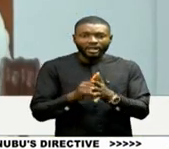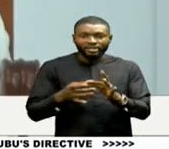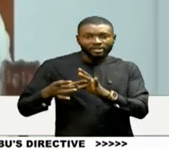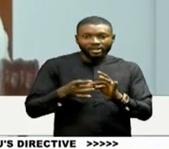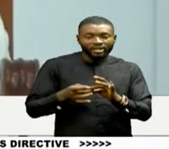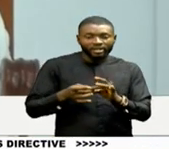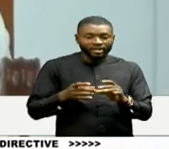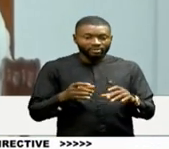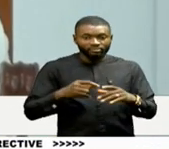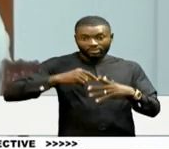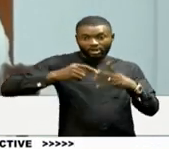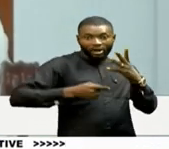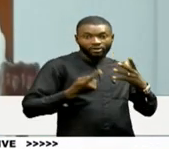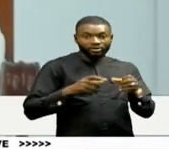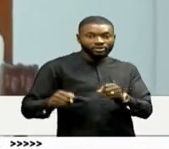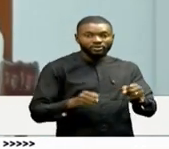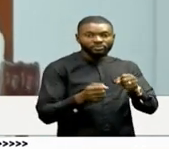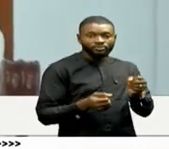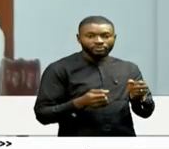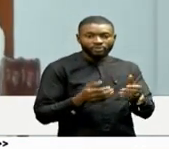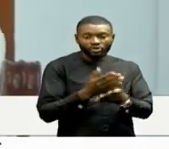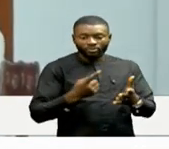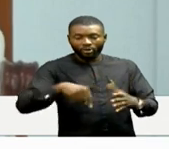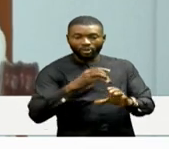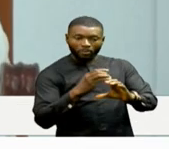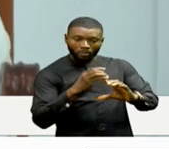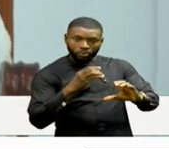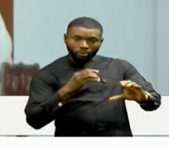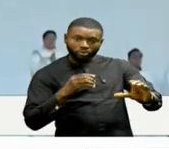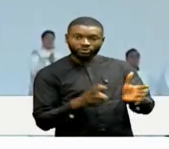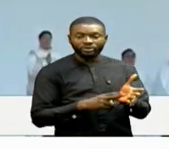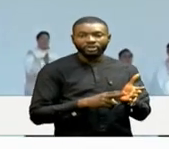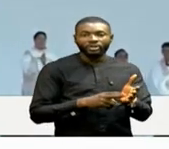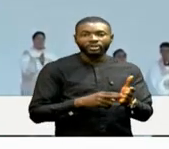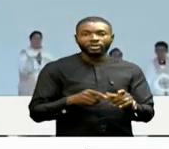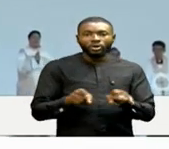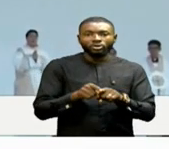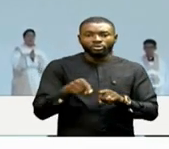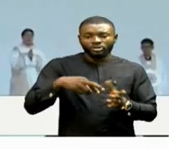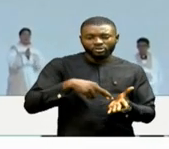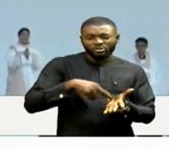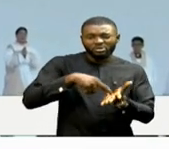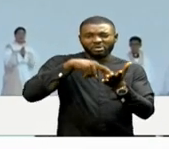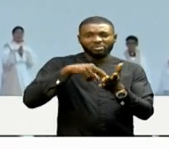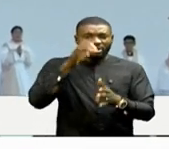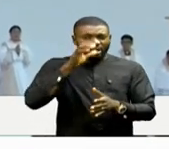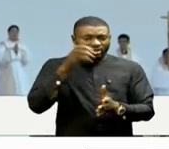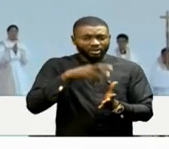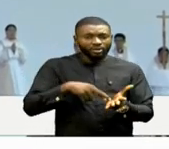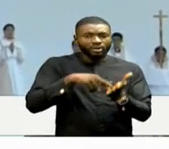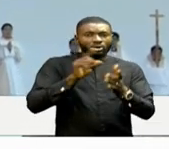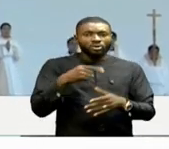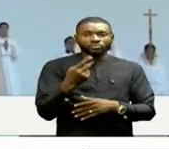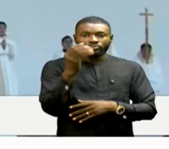the street, signing a section of the tunnel. Catholics represent fewer than 3% of the population of